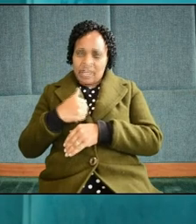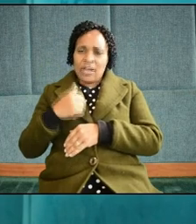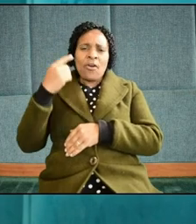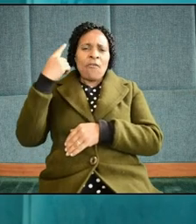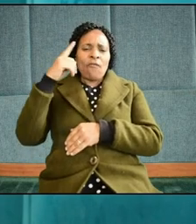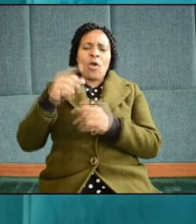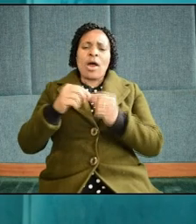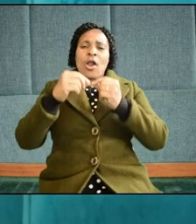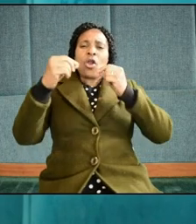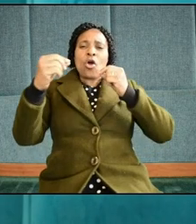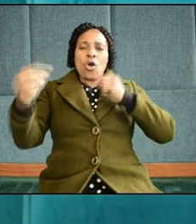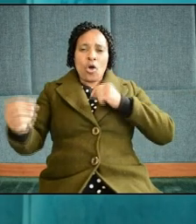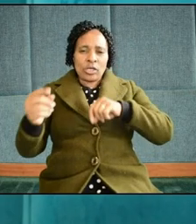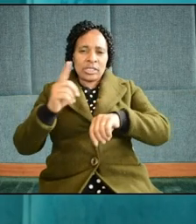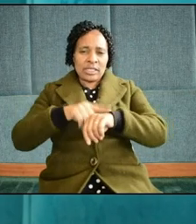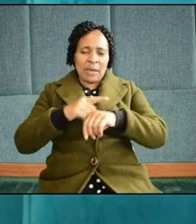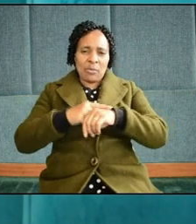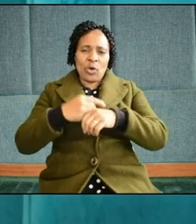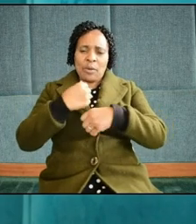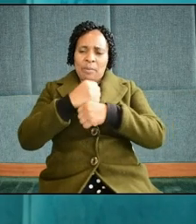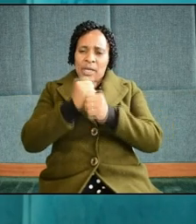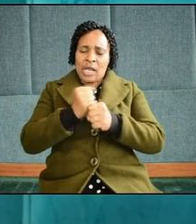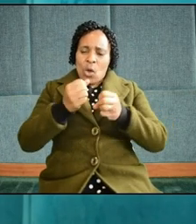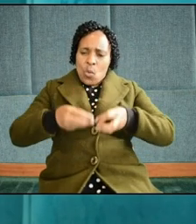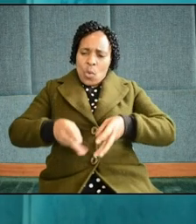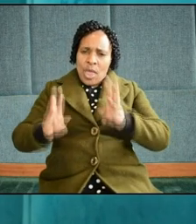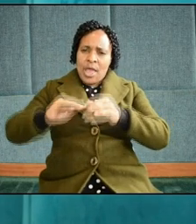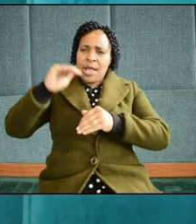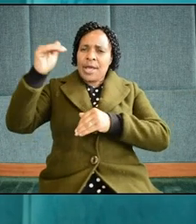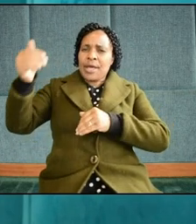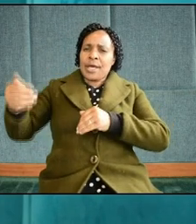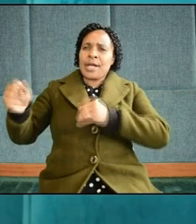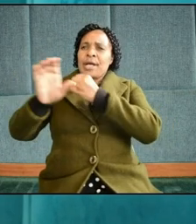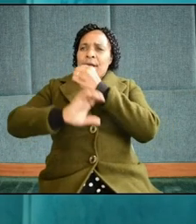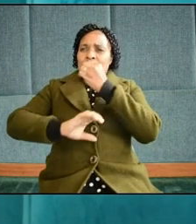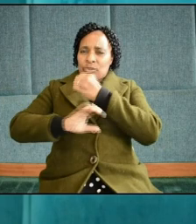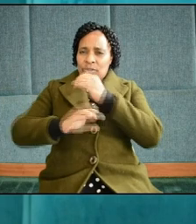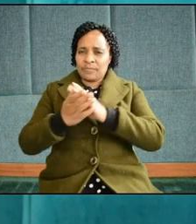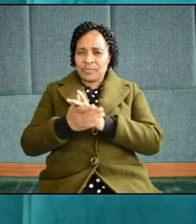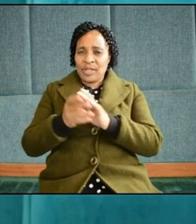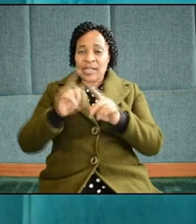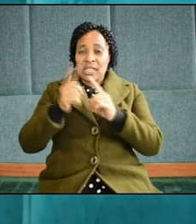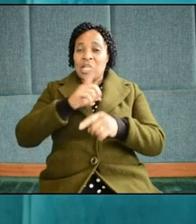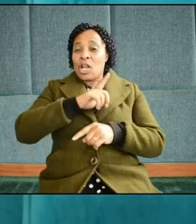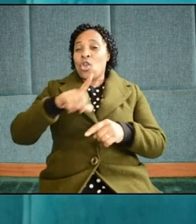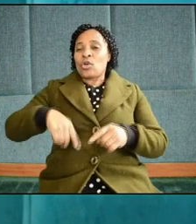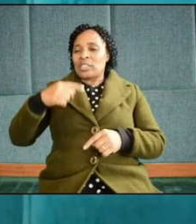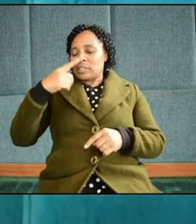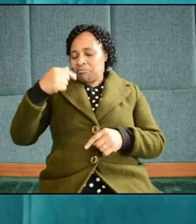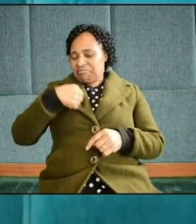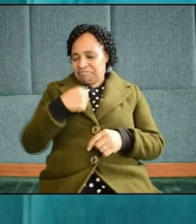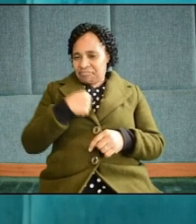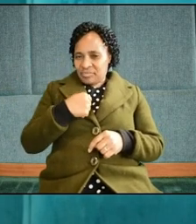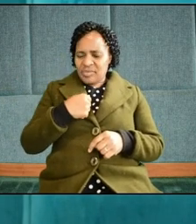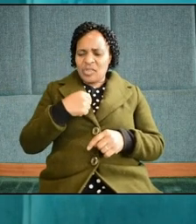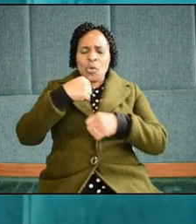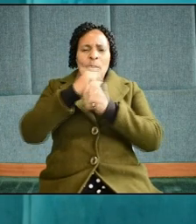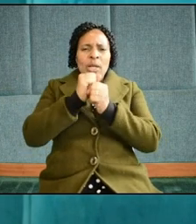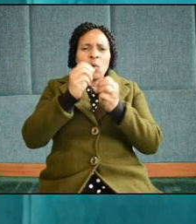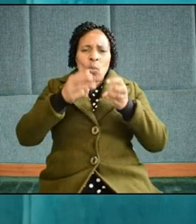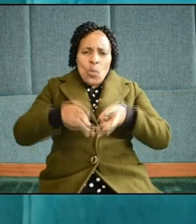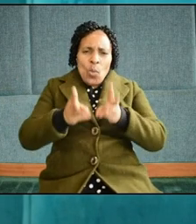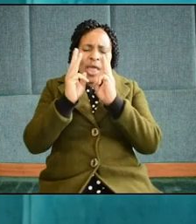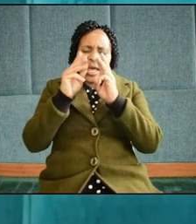For a long time we made our way around the hill country of Seir. Then the Lord said to me, you have made your